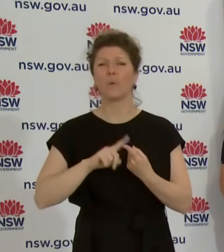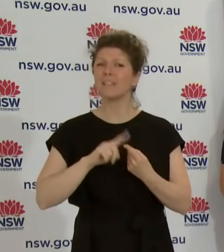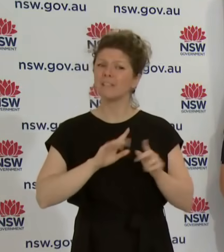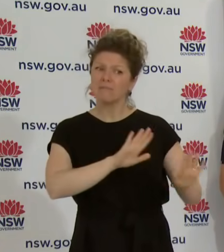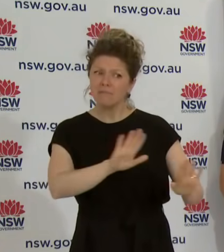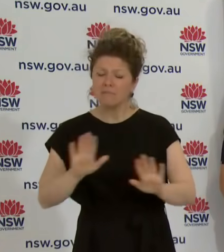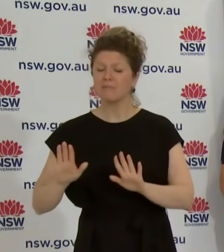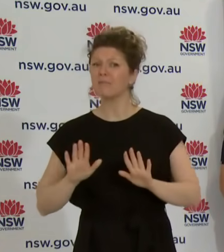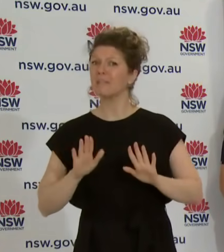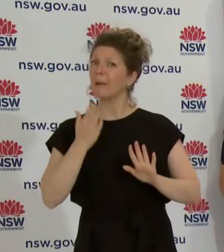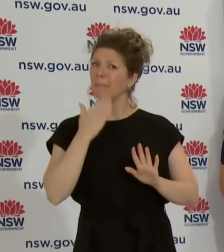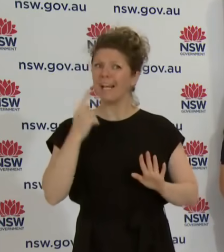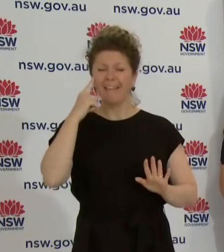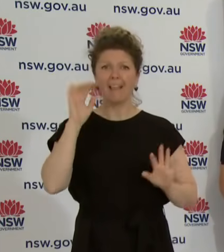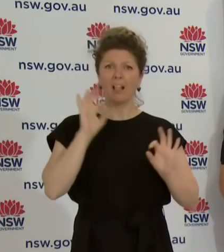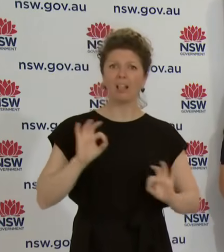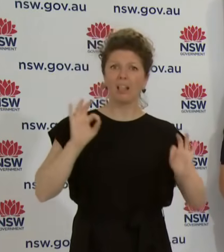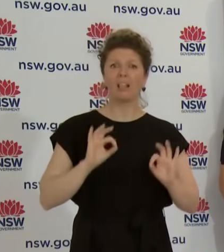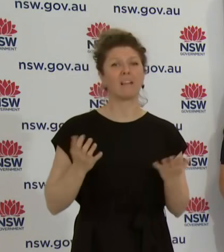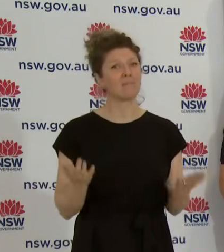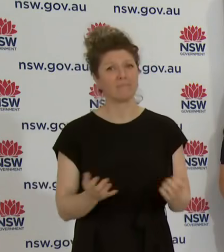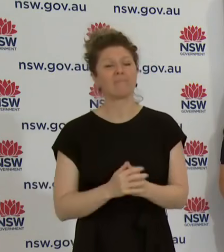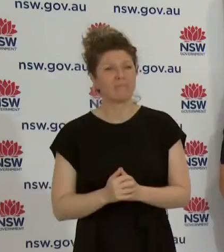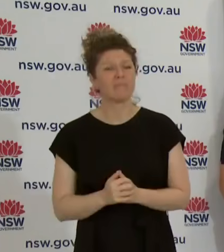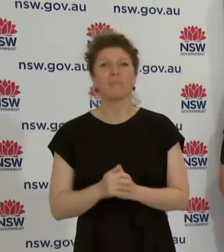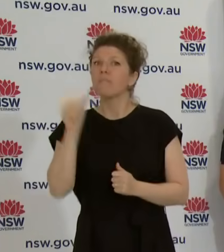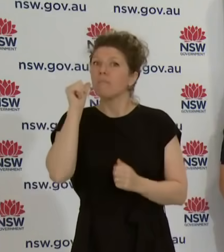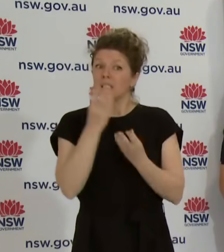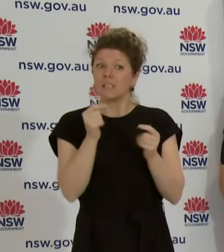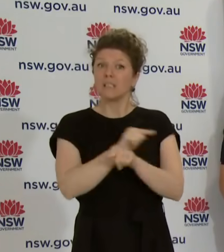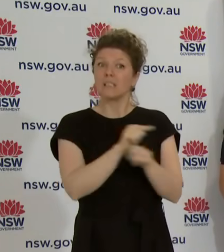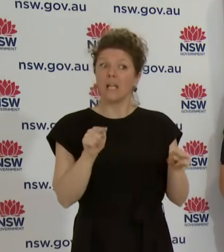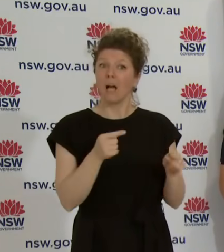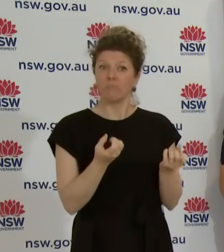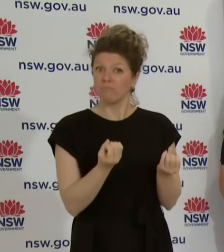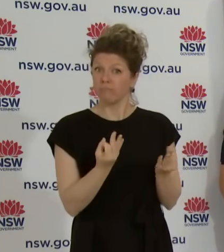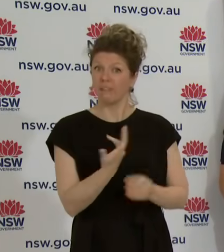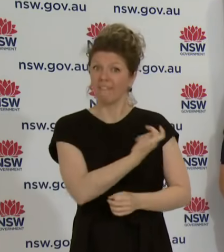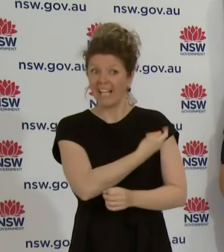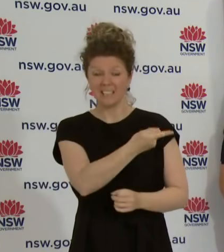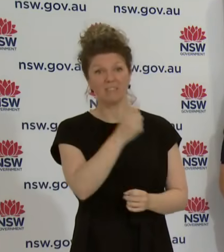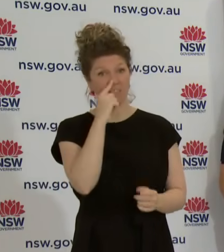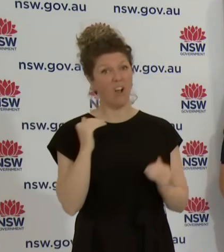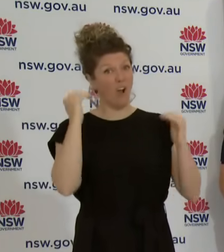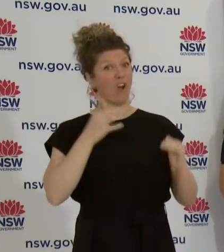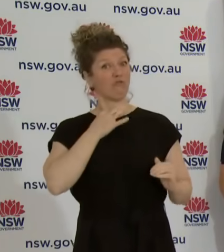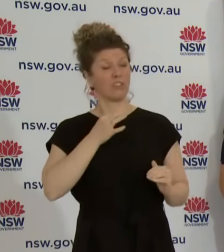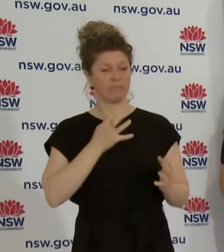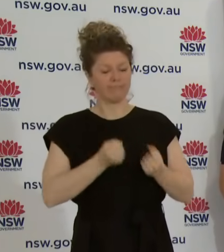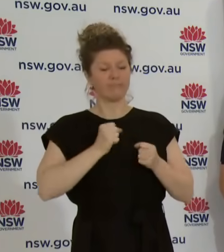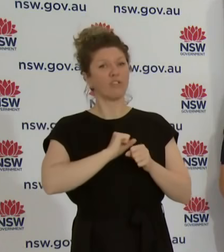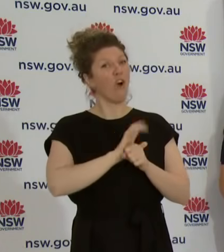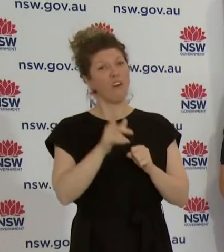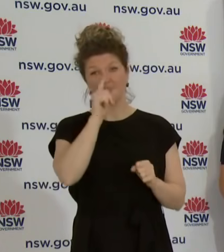health orders and appreciating that whilst ever people remain unvaccinated, they remain more vulnerable and more susceptible to